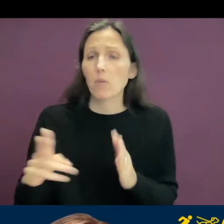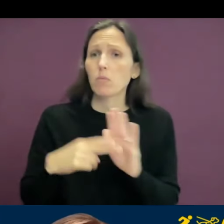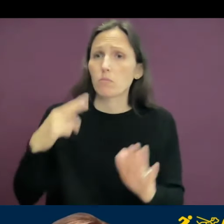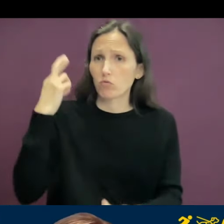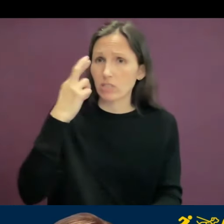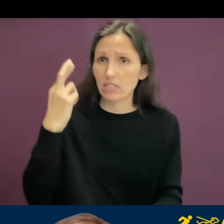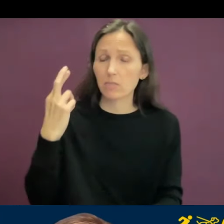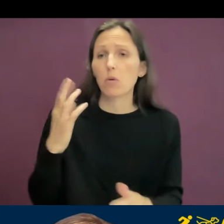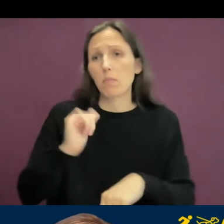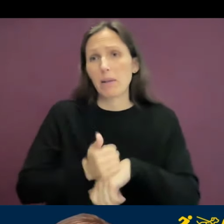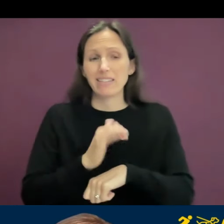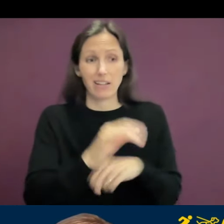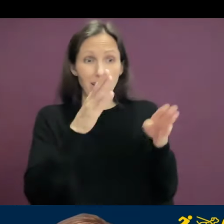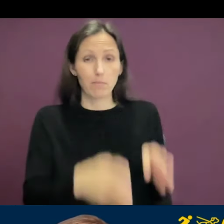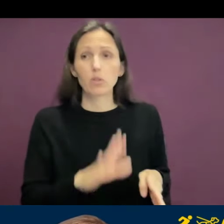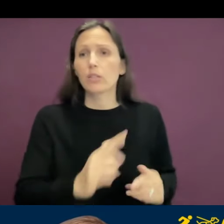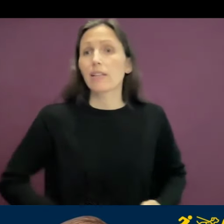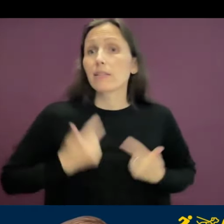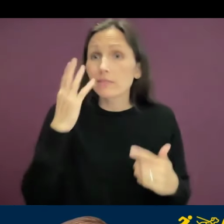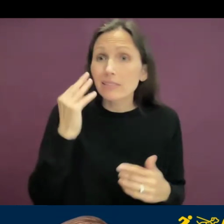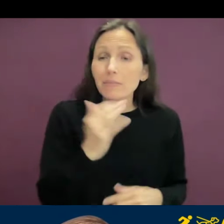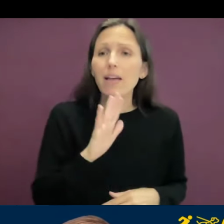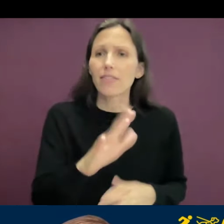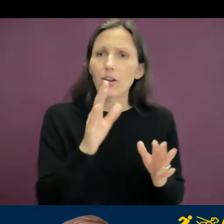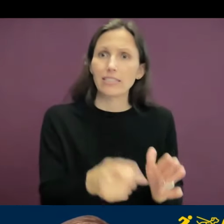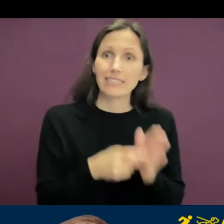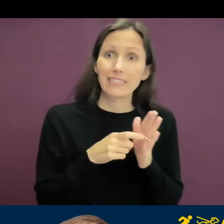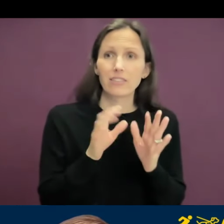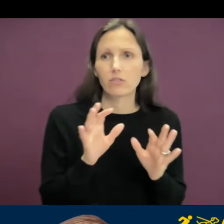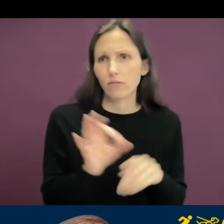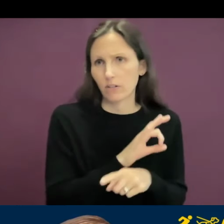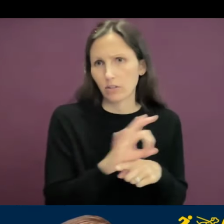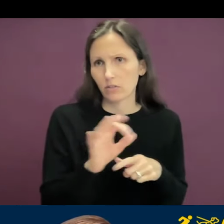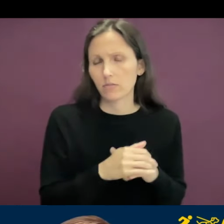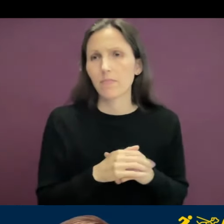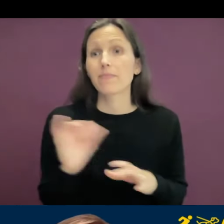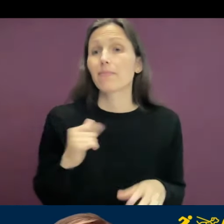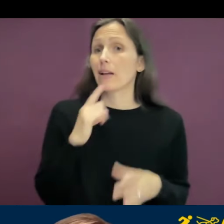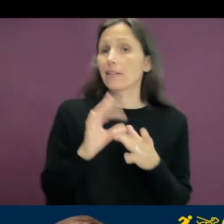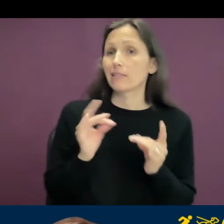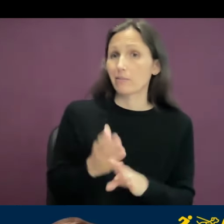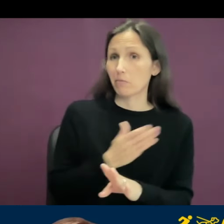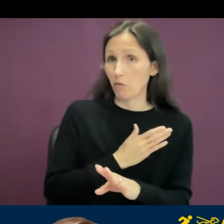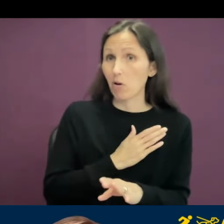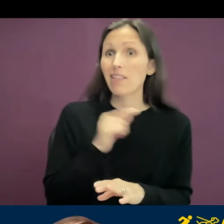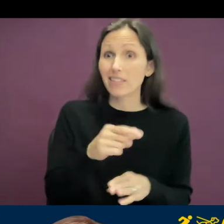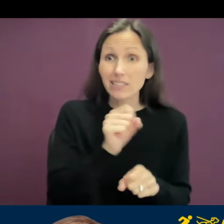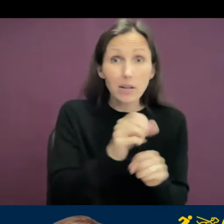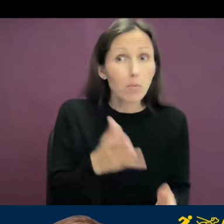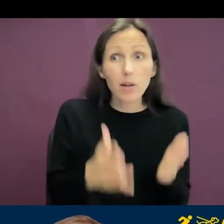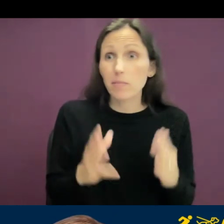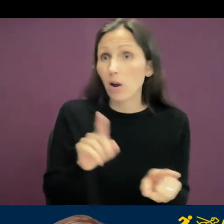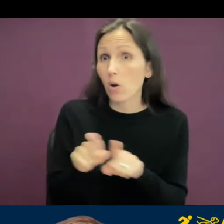experience and their essential functions. As I said earlier, this employee may also be experiencing some